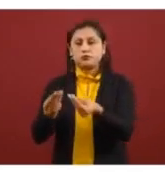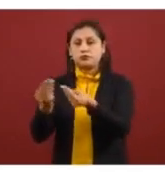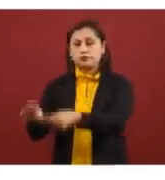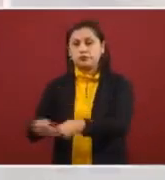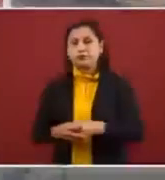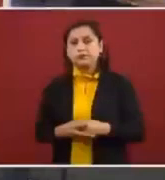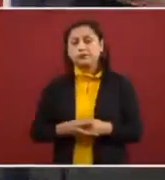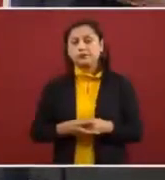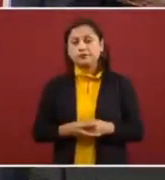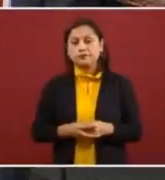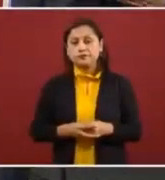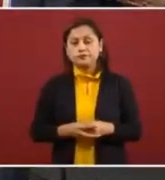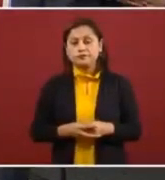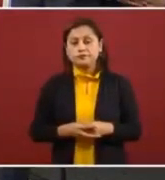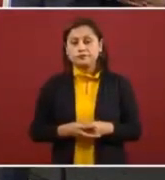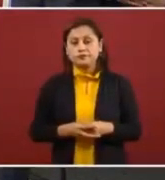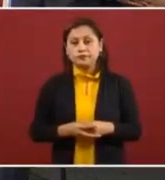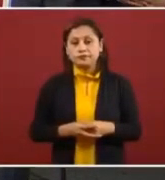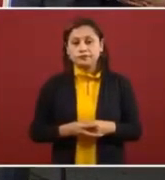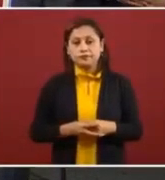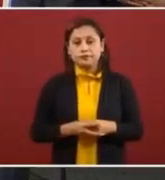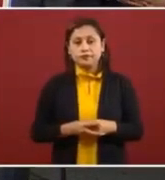management and distribution.